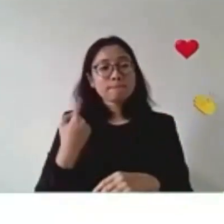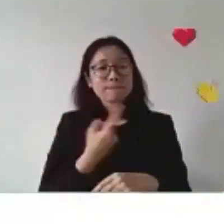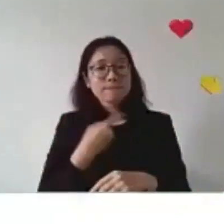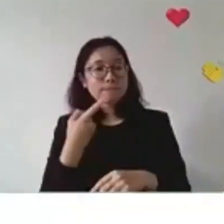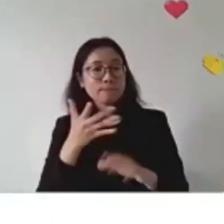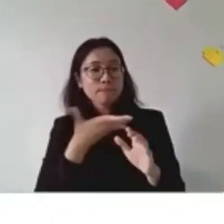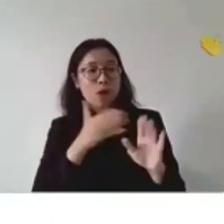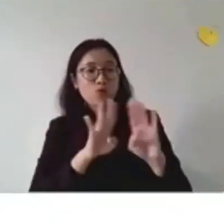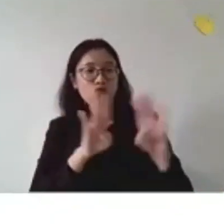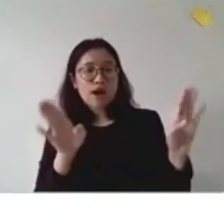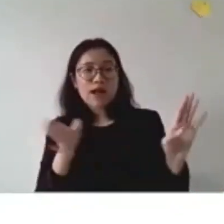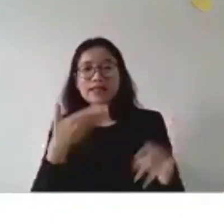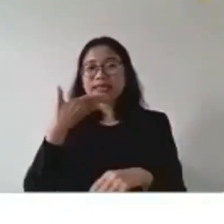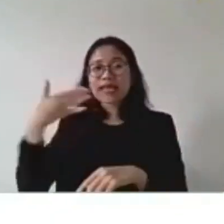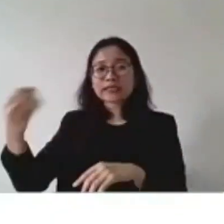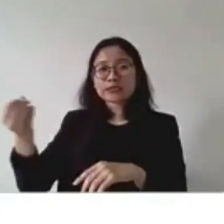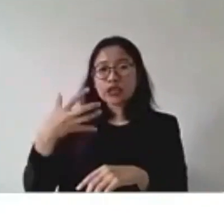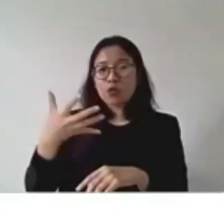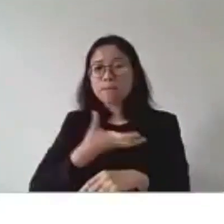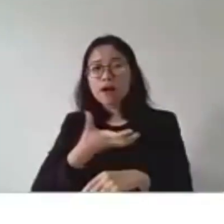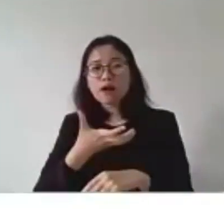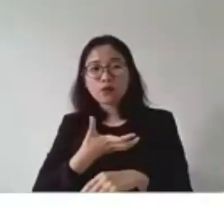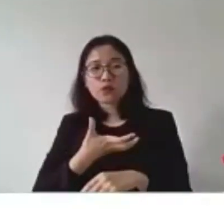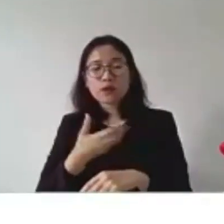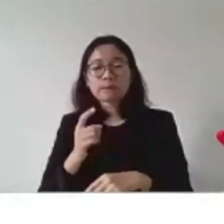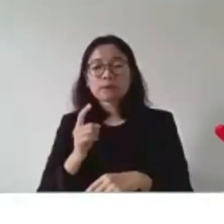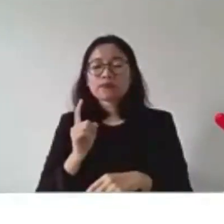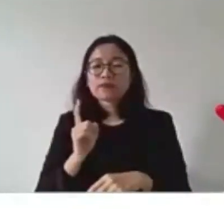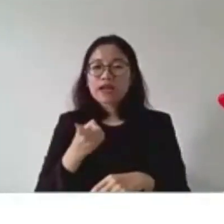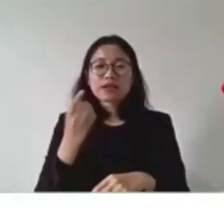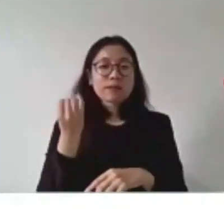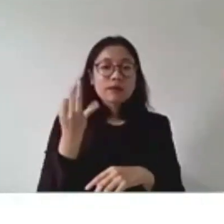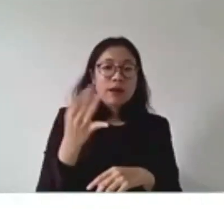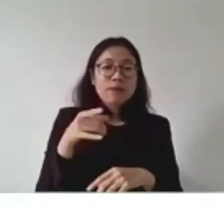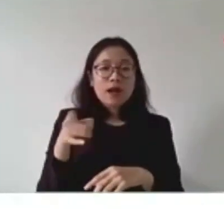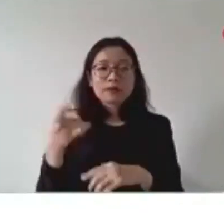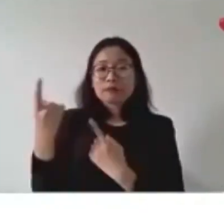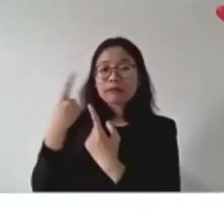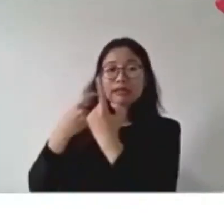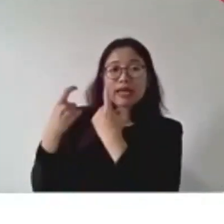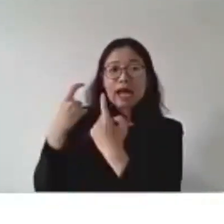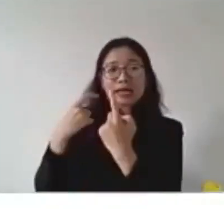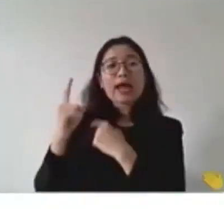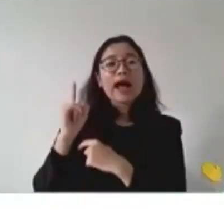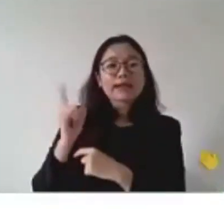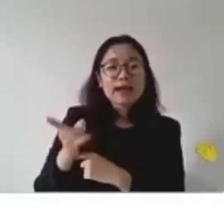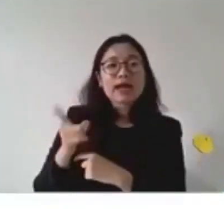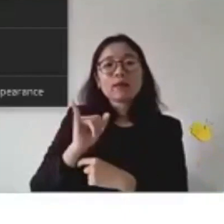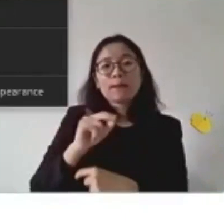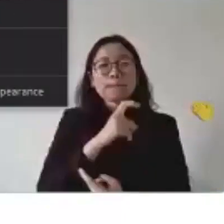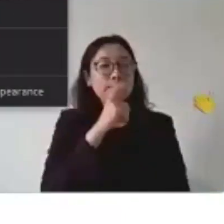have several questions from the participants, and now from